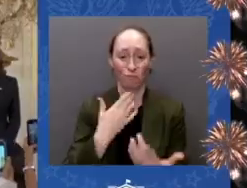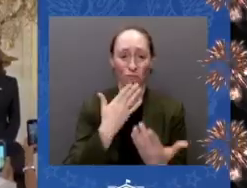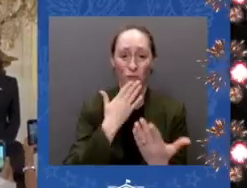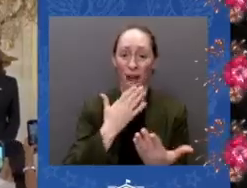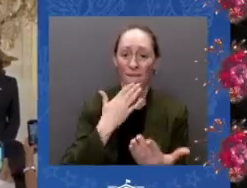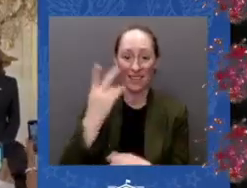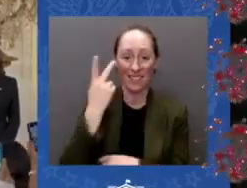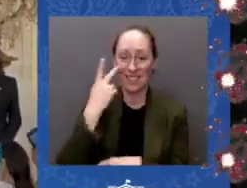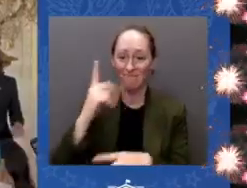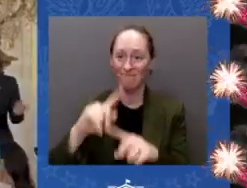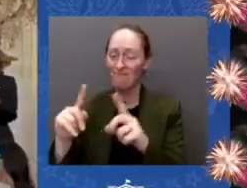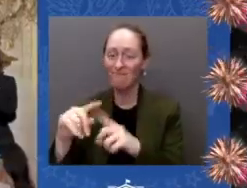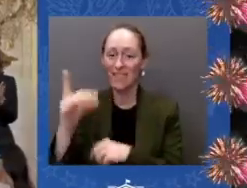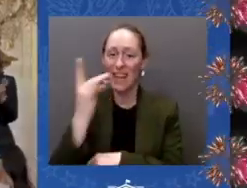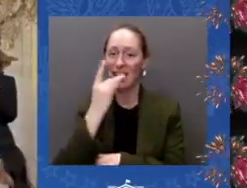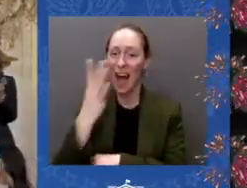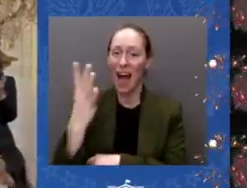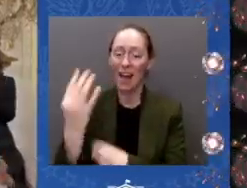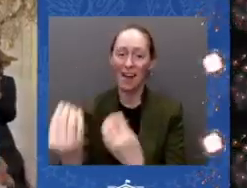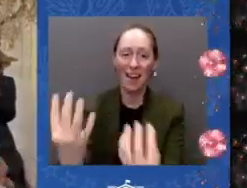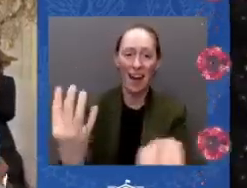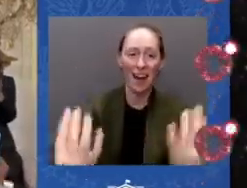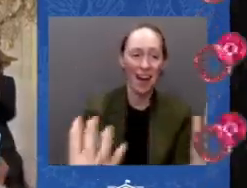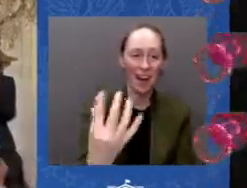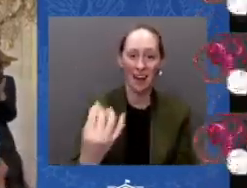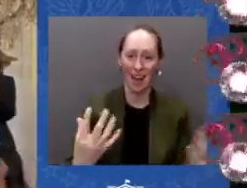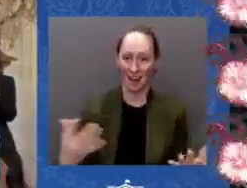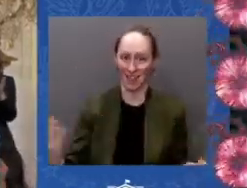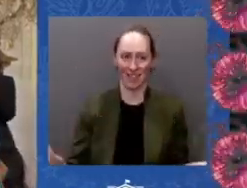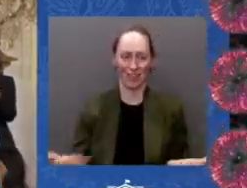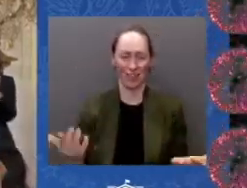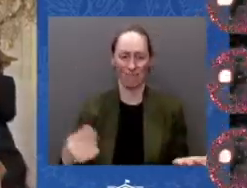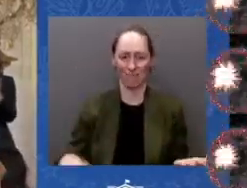you, the White House.